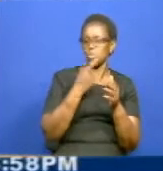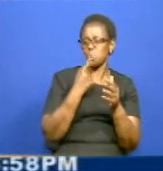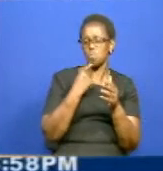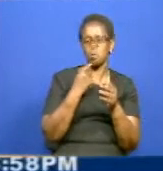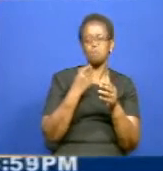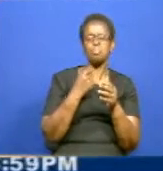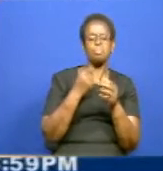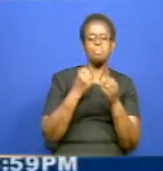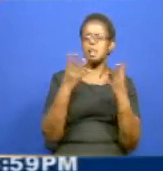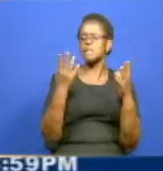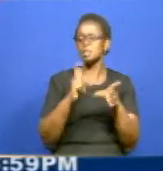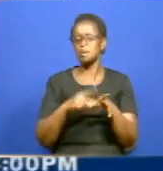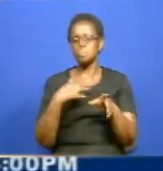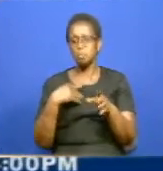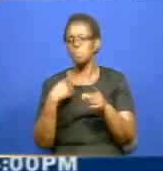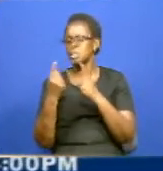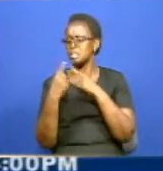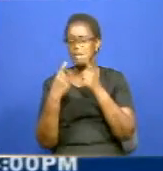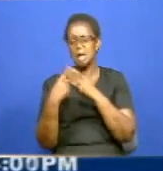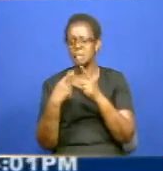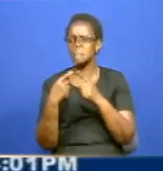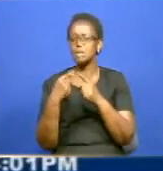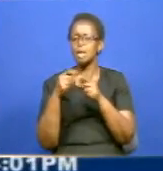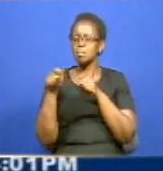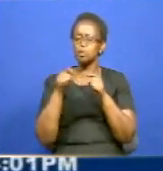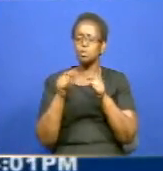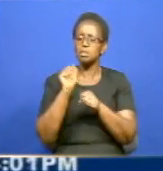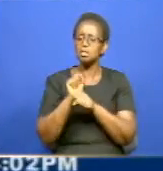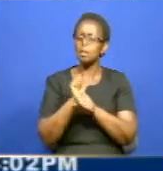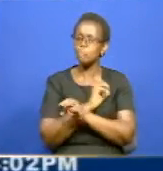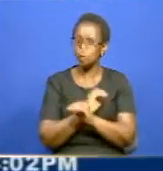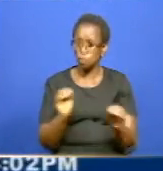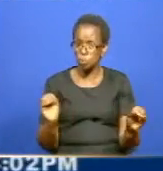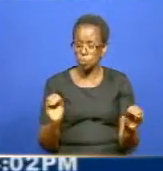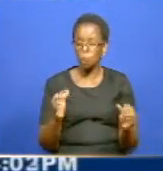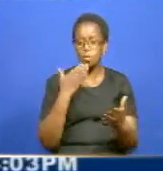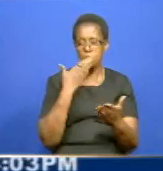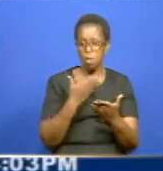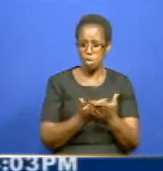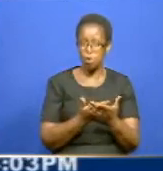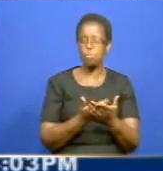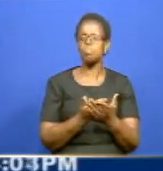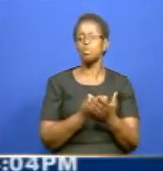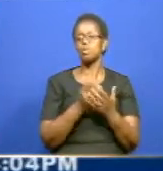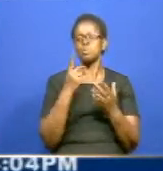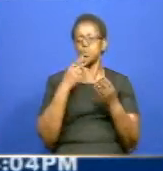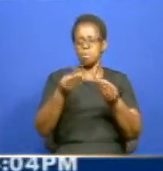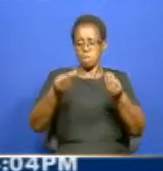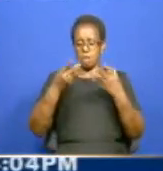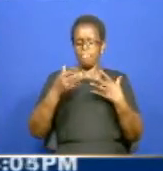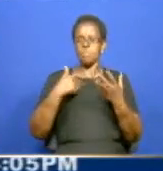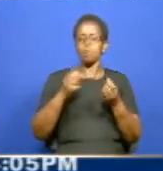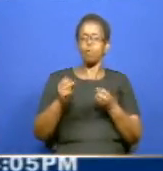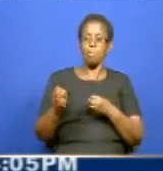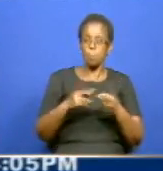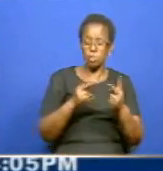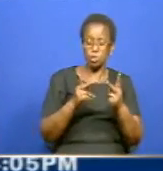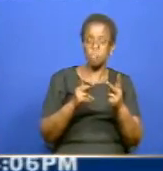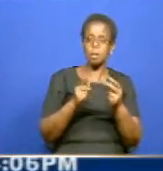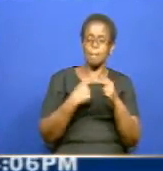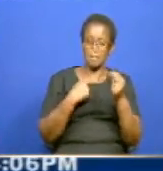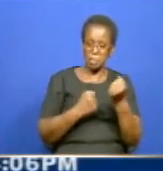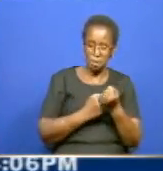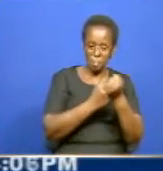and yet they contribute a lot in the health department. Thank you, Honorable Speaker, for giving me the opportunity. I actually support